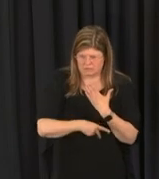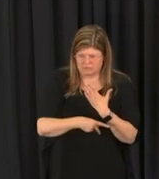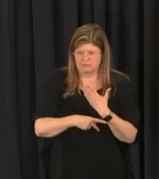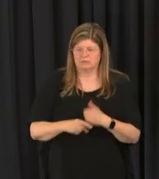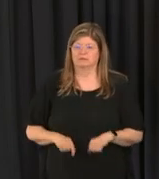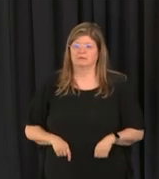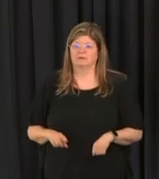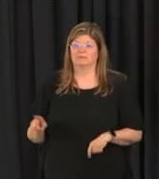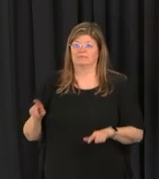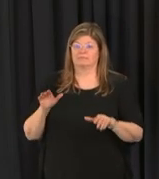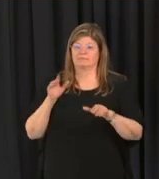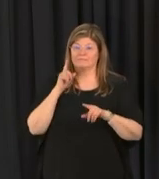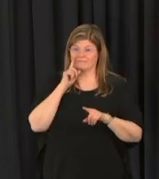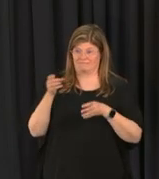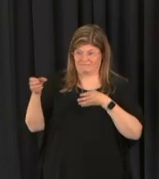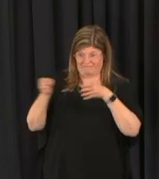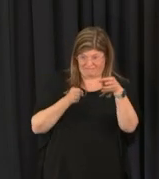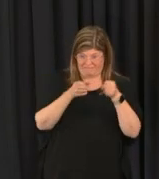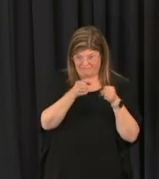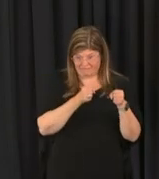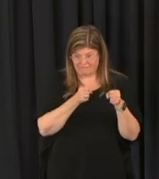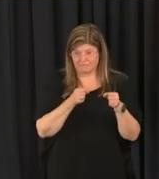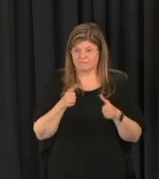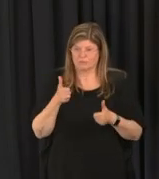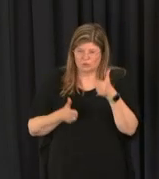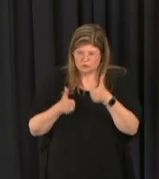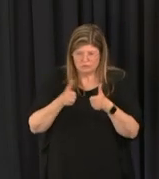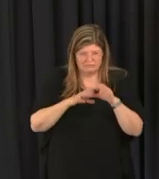team for data collection.